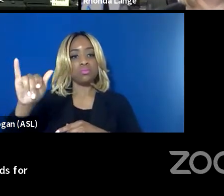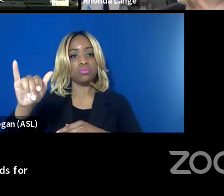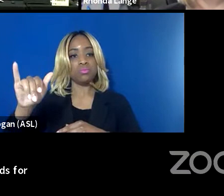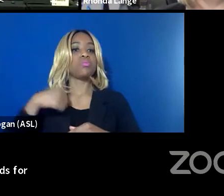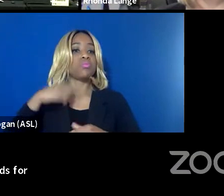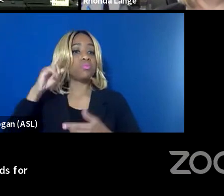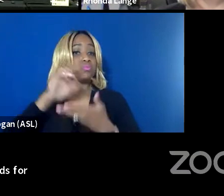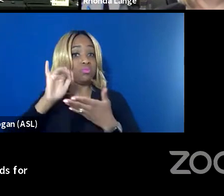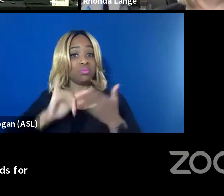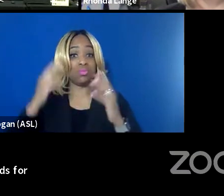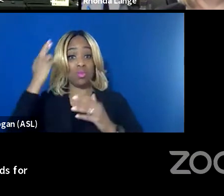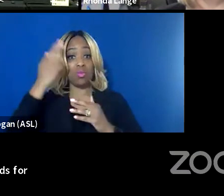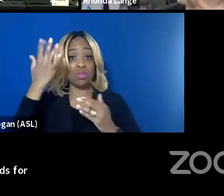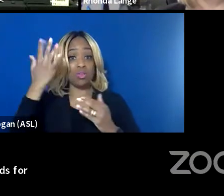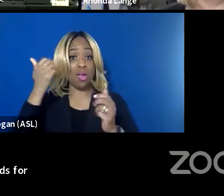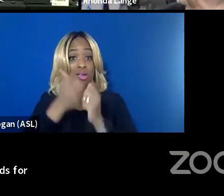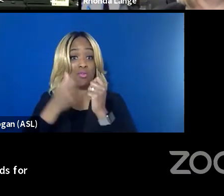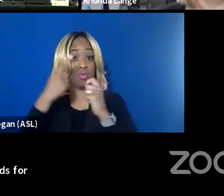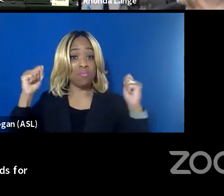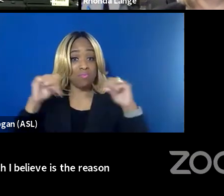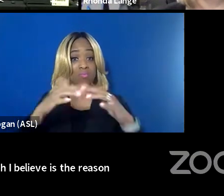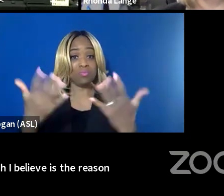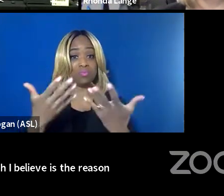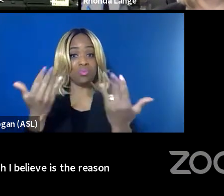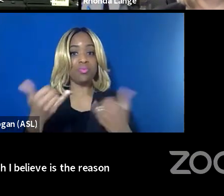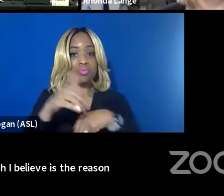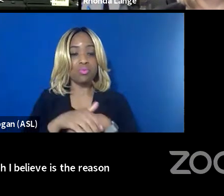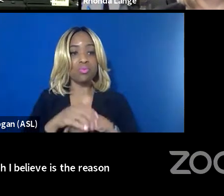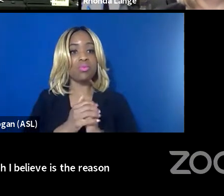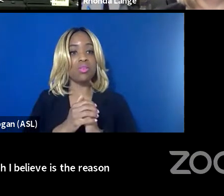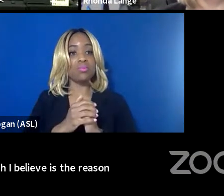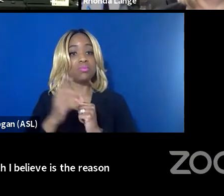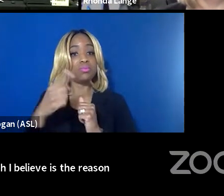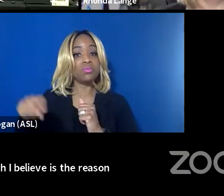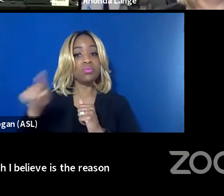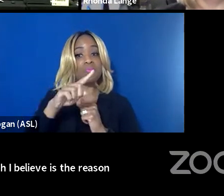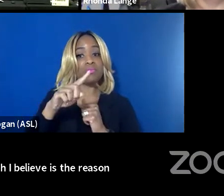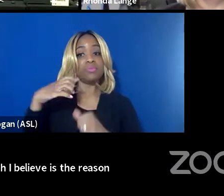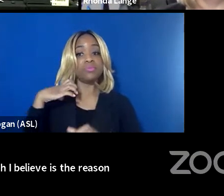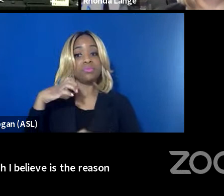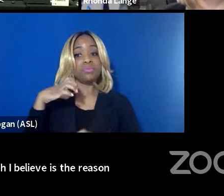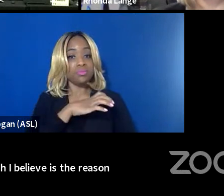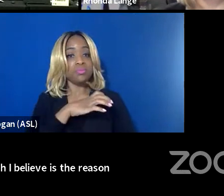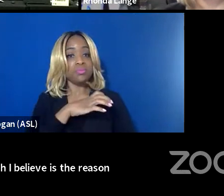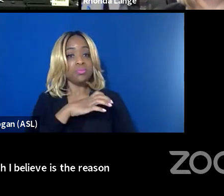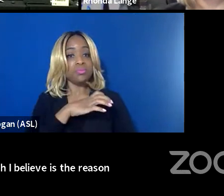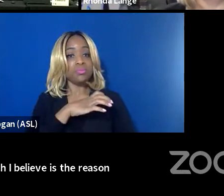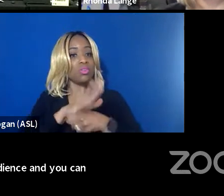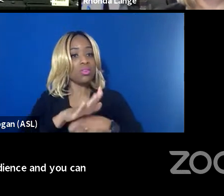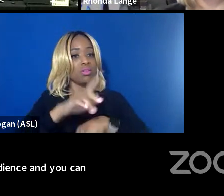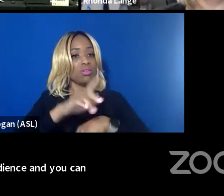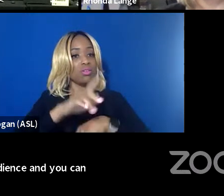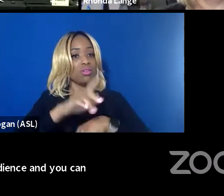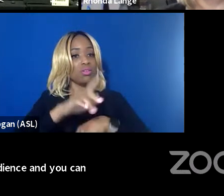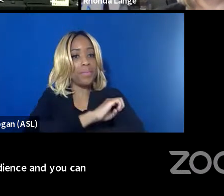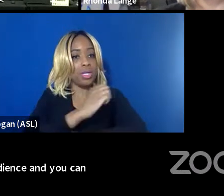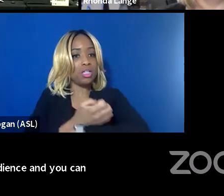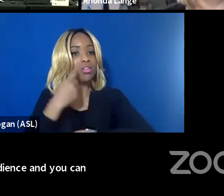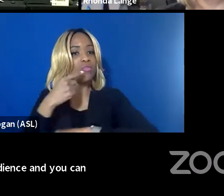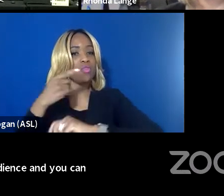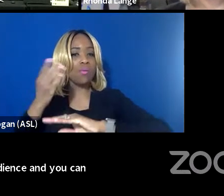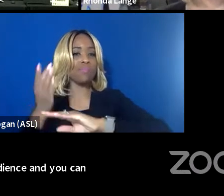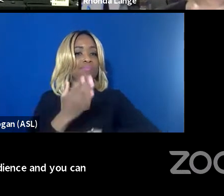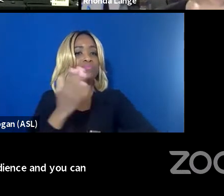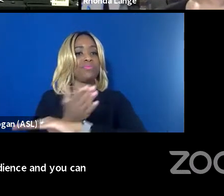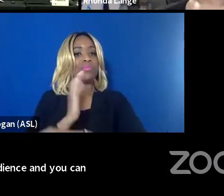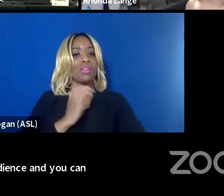reason that we're all here. We, the audience, and you, the commission, have committed time and energy to reviving our American